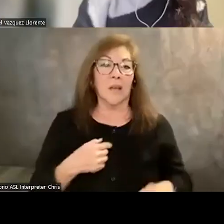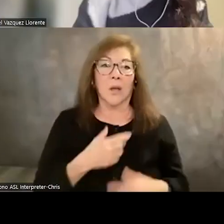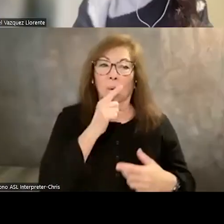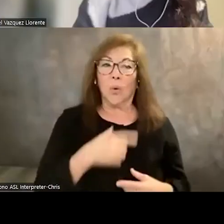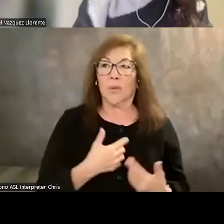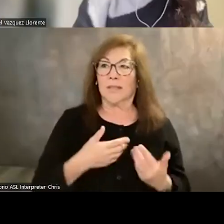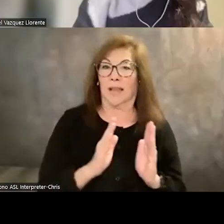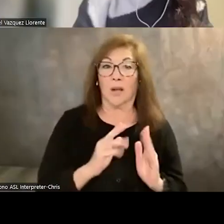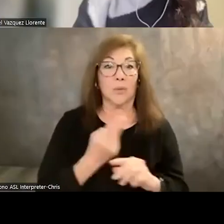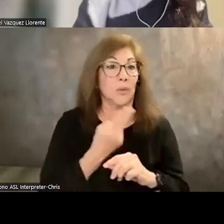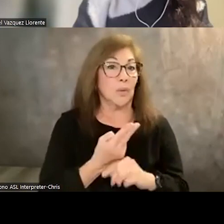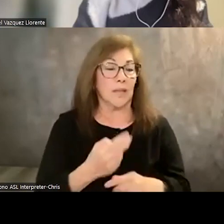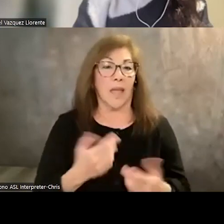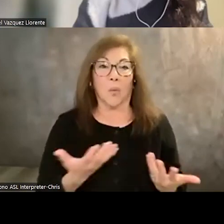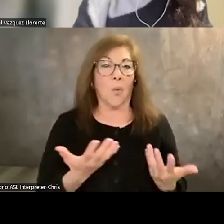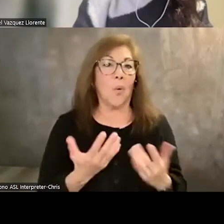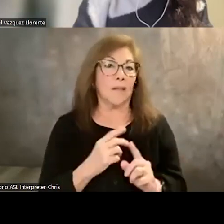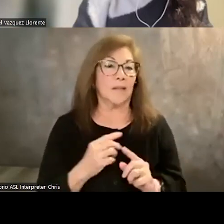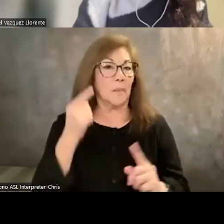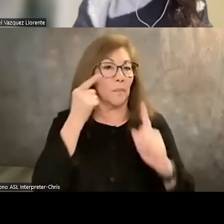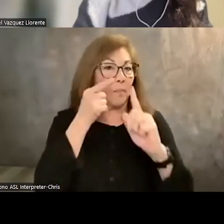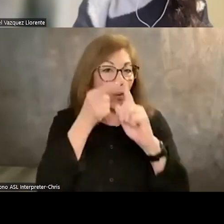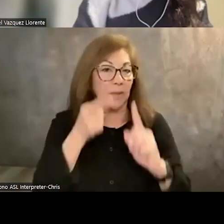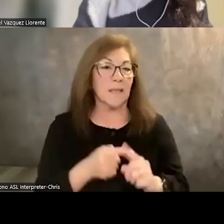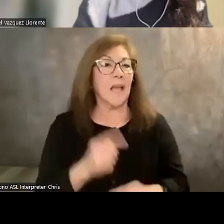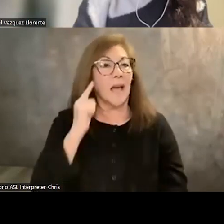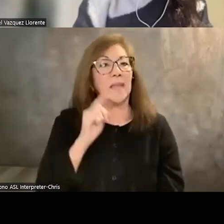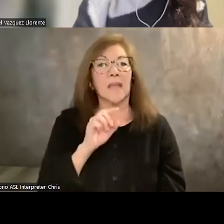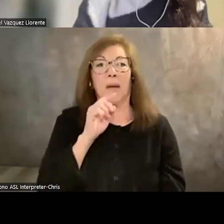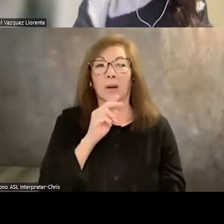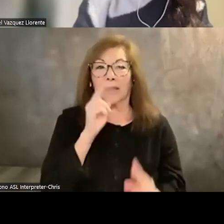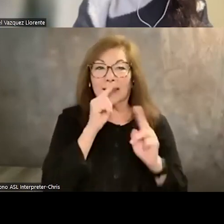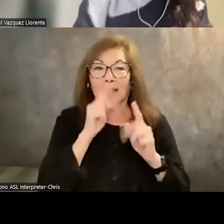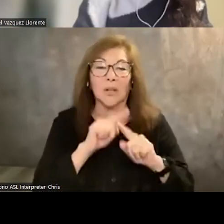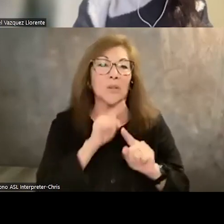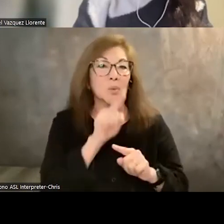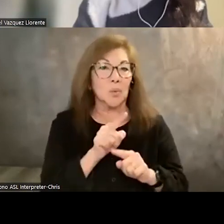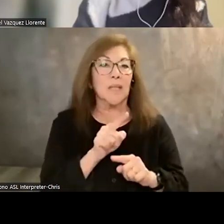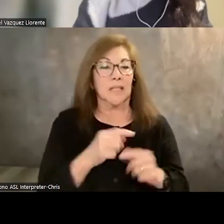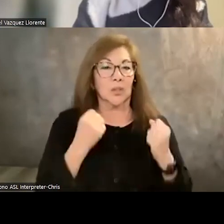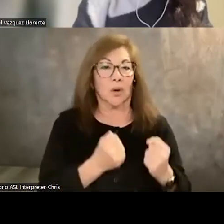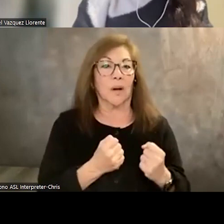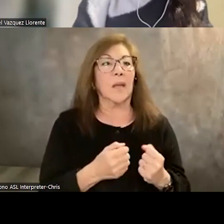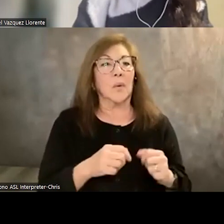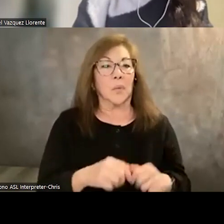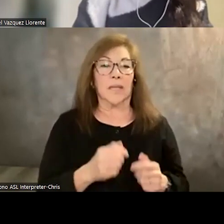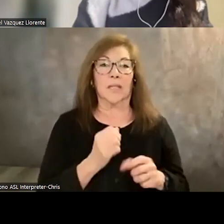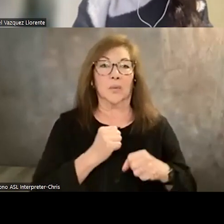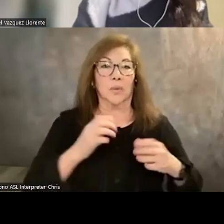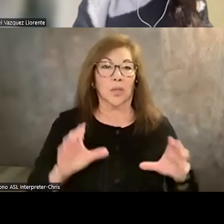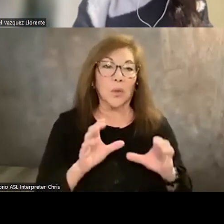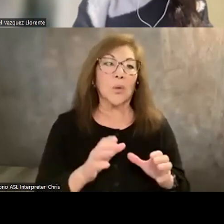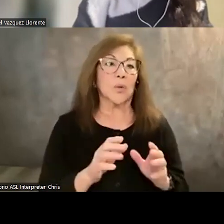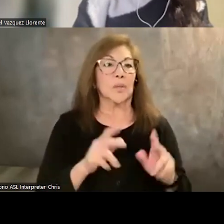allowed to use that and for what purposes? I think the point about satire is really strong. We need to enable people to use creative